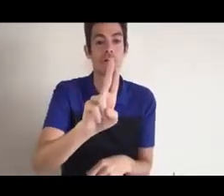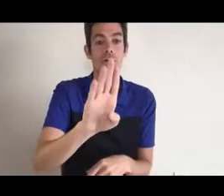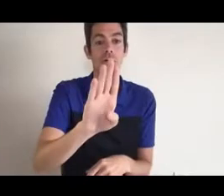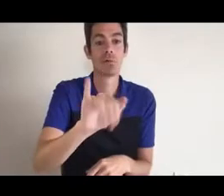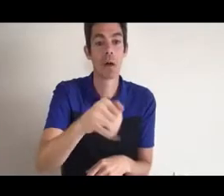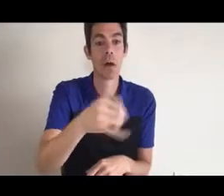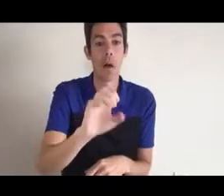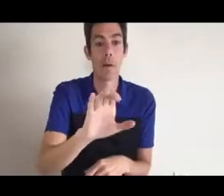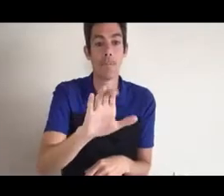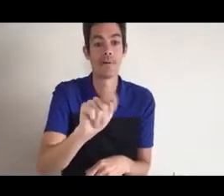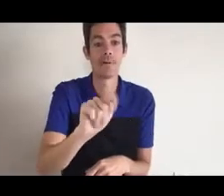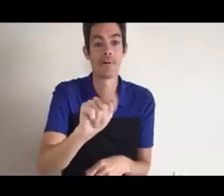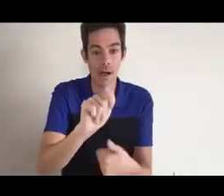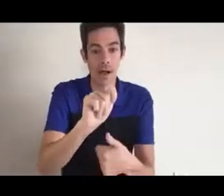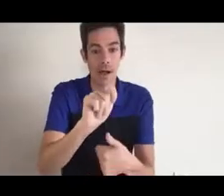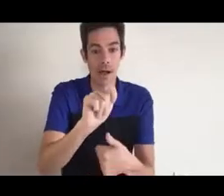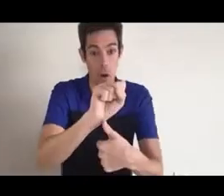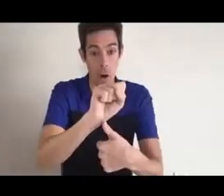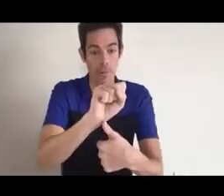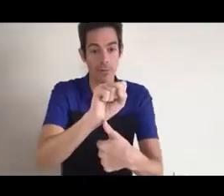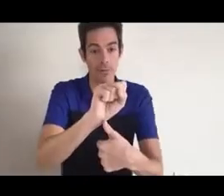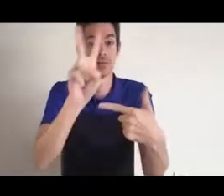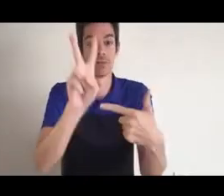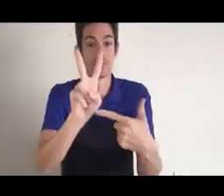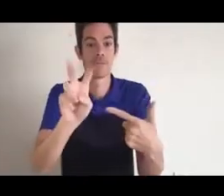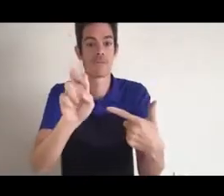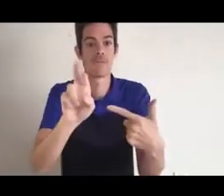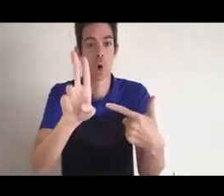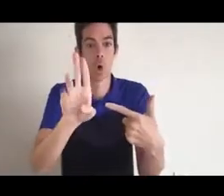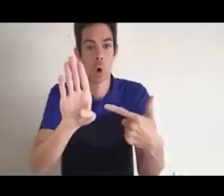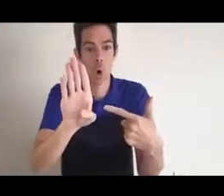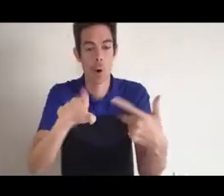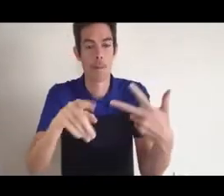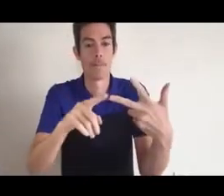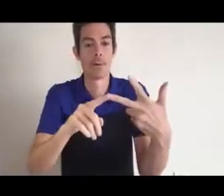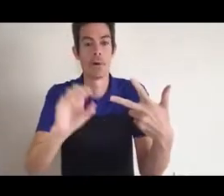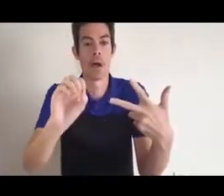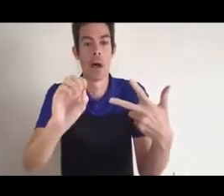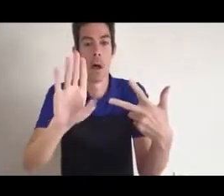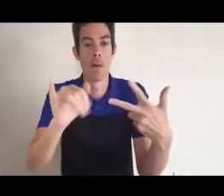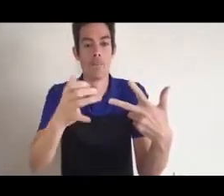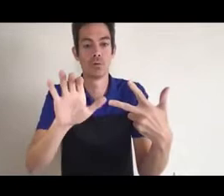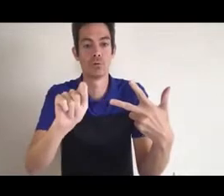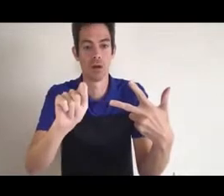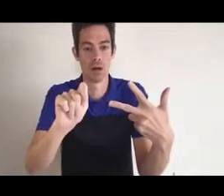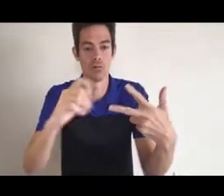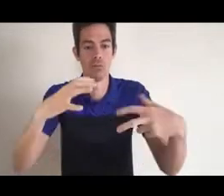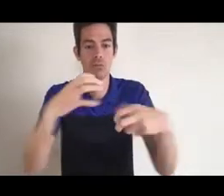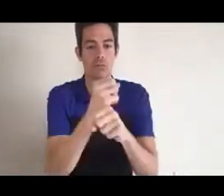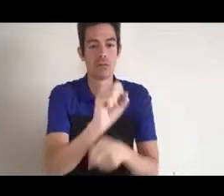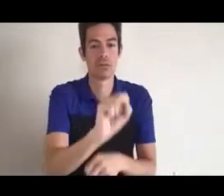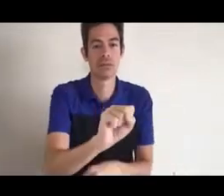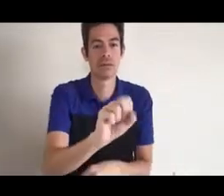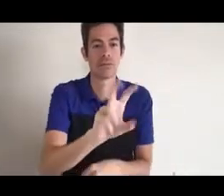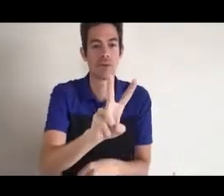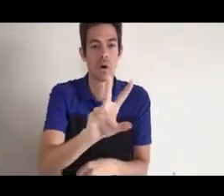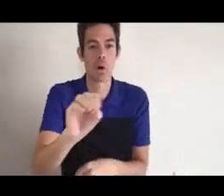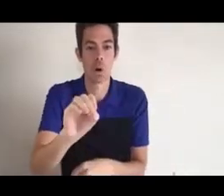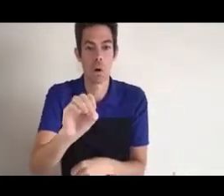Another word, we look at subject, verb, object,